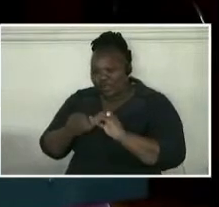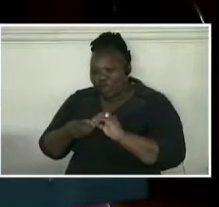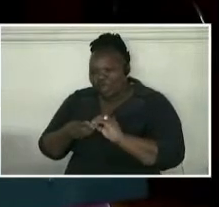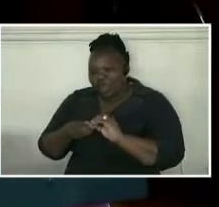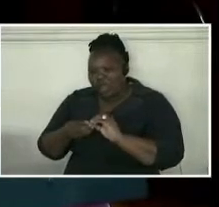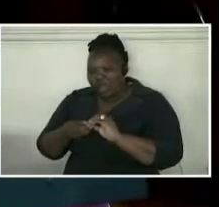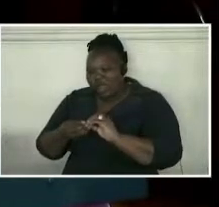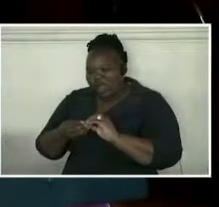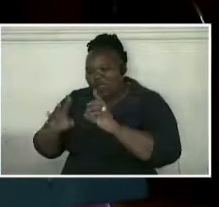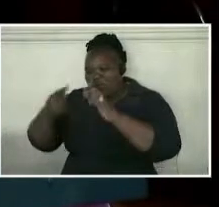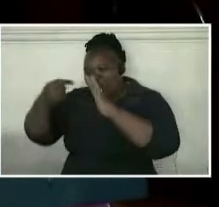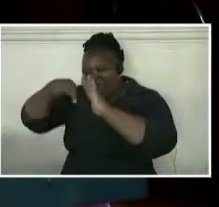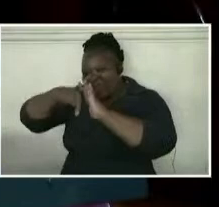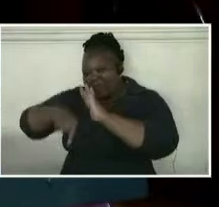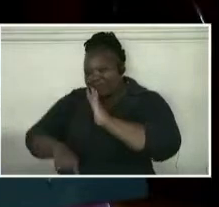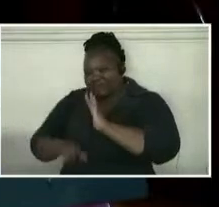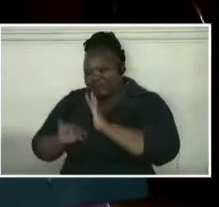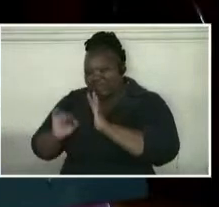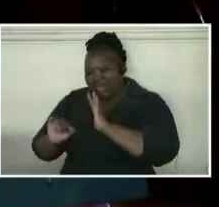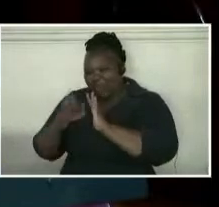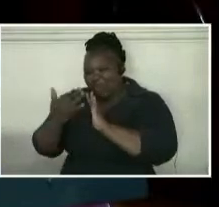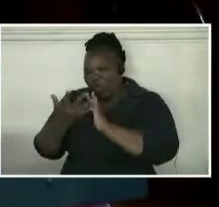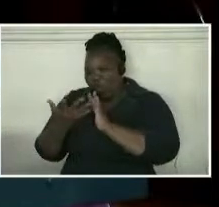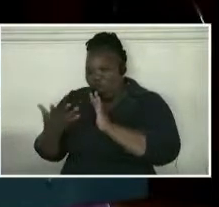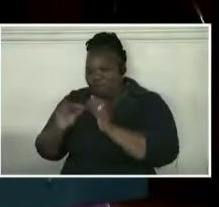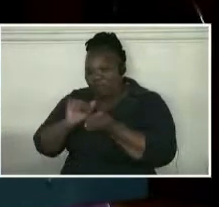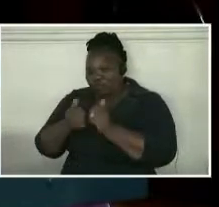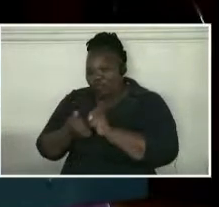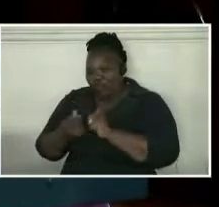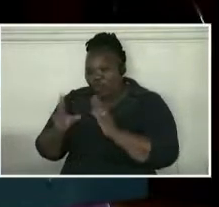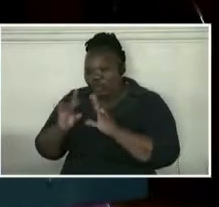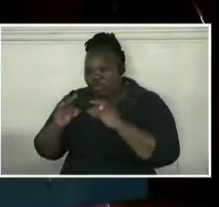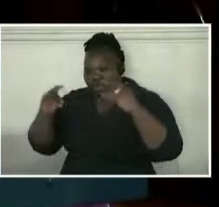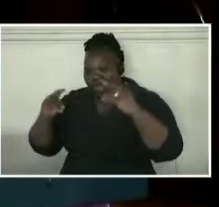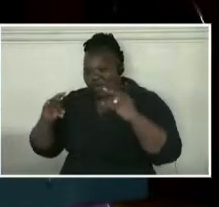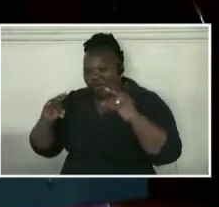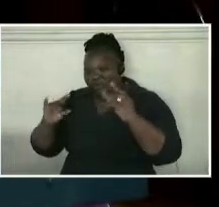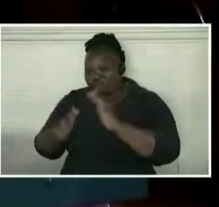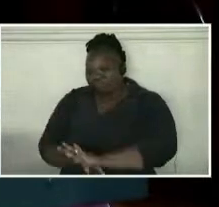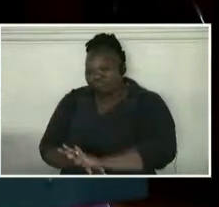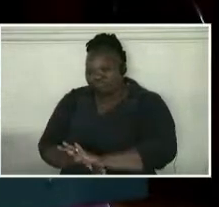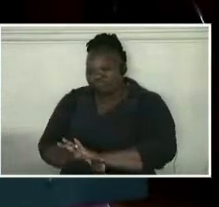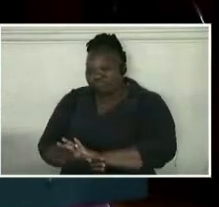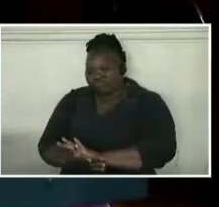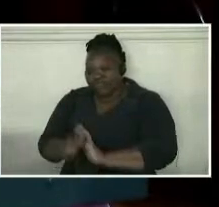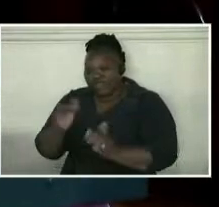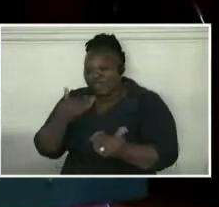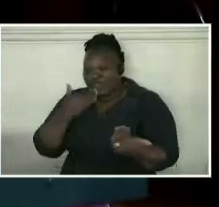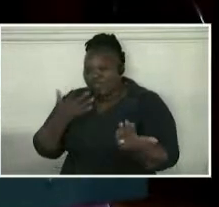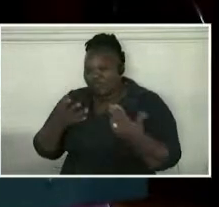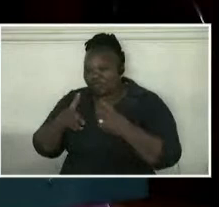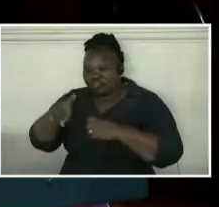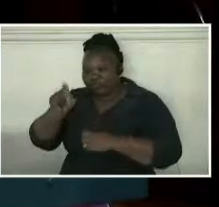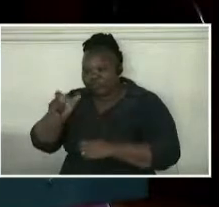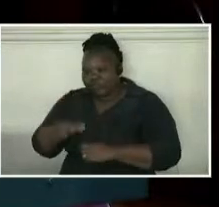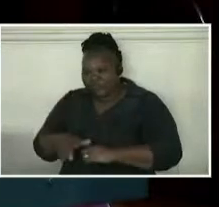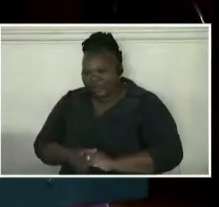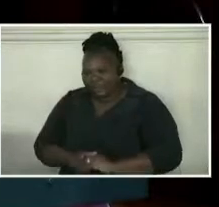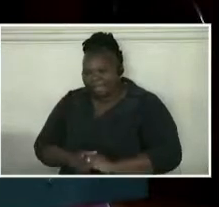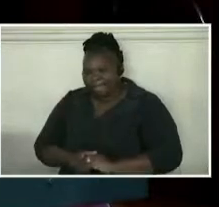and and and and and how many sports and facilities have been affected i thank you chairperson